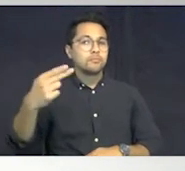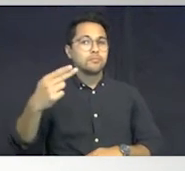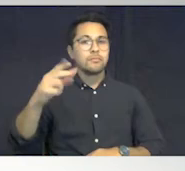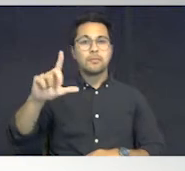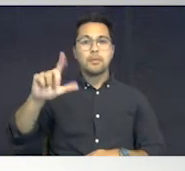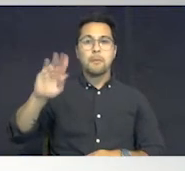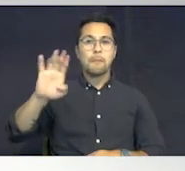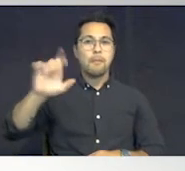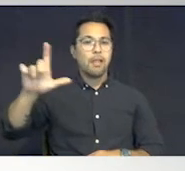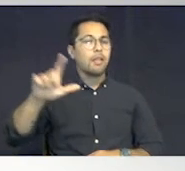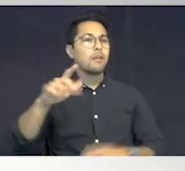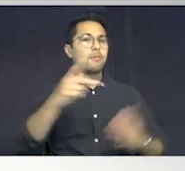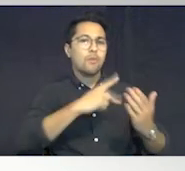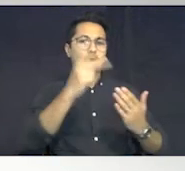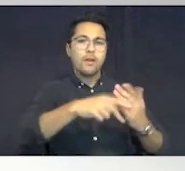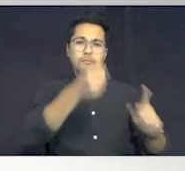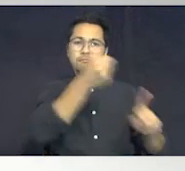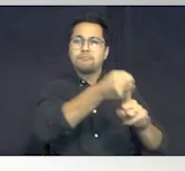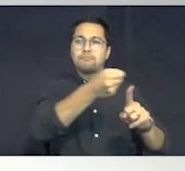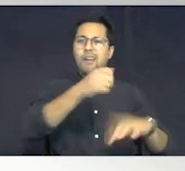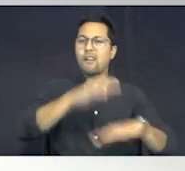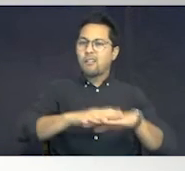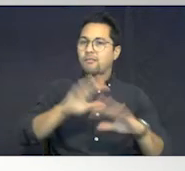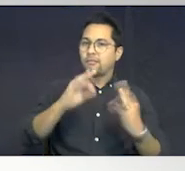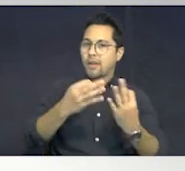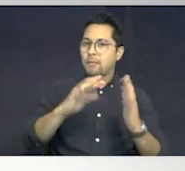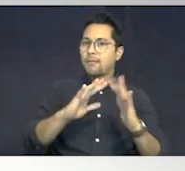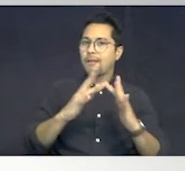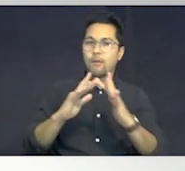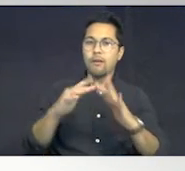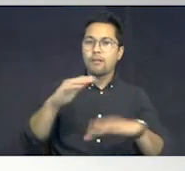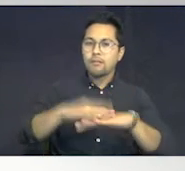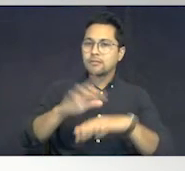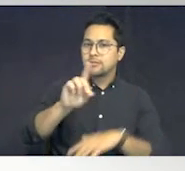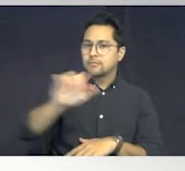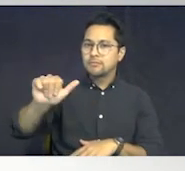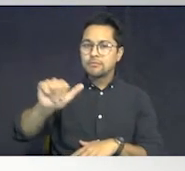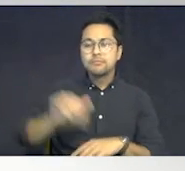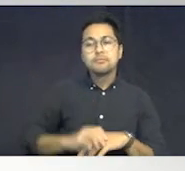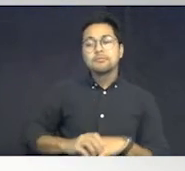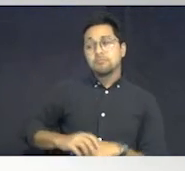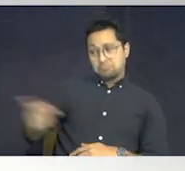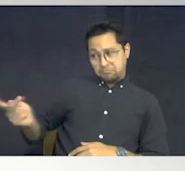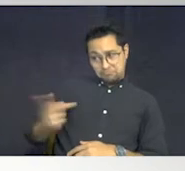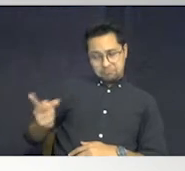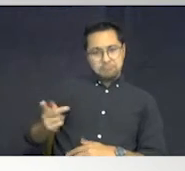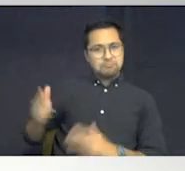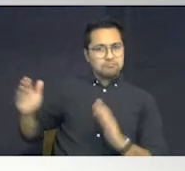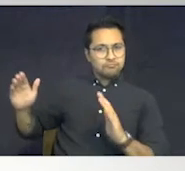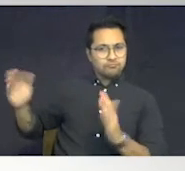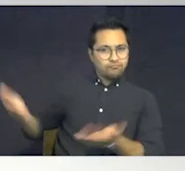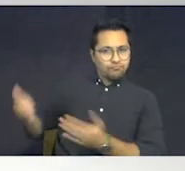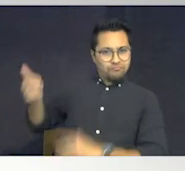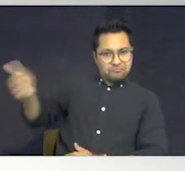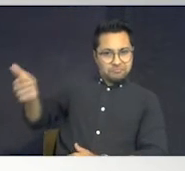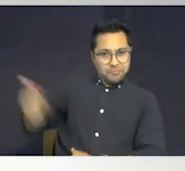of Programs Impact at Family Network on Disabilities. I'll let Ms. Joy Dunleavy and Mr. LaBelle introduce themselves.